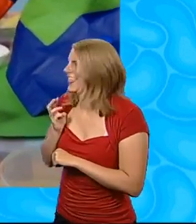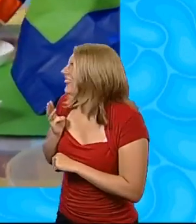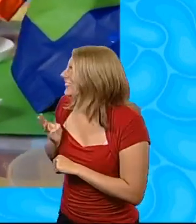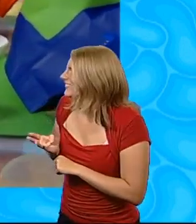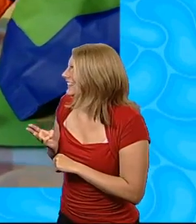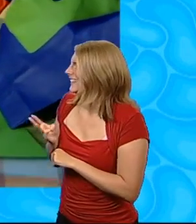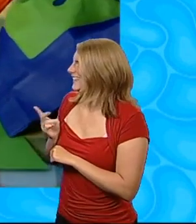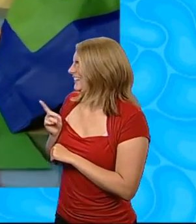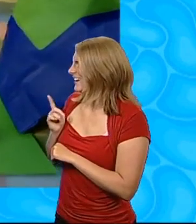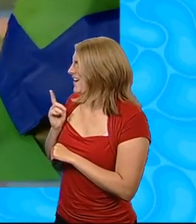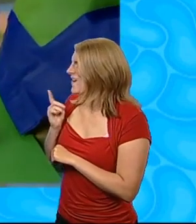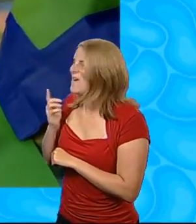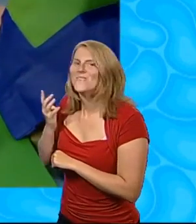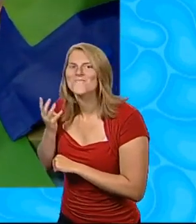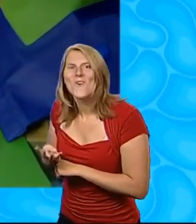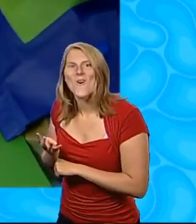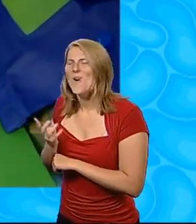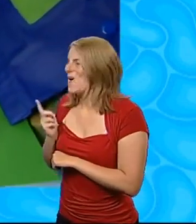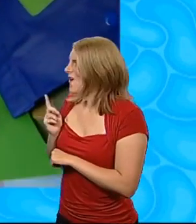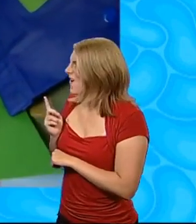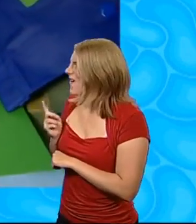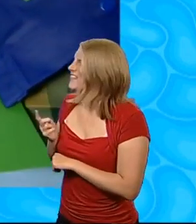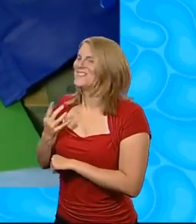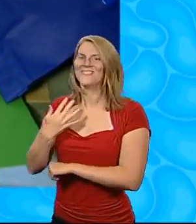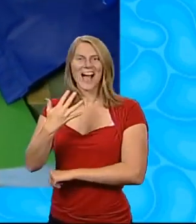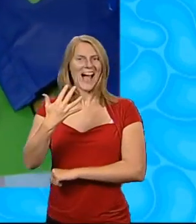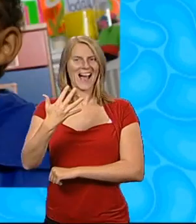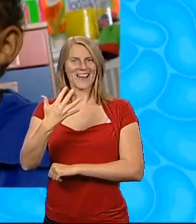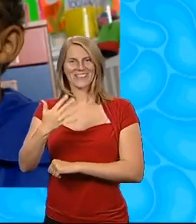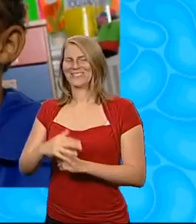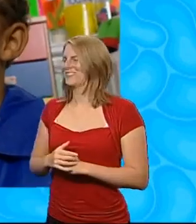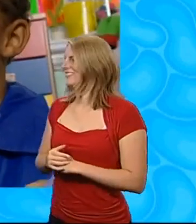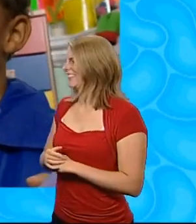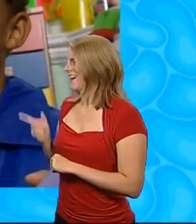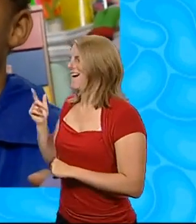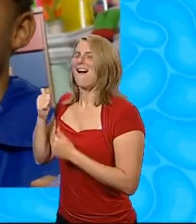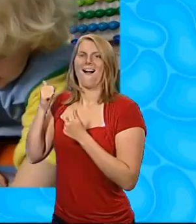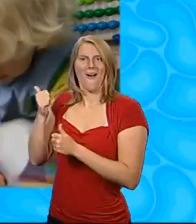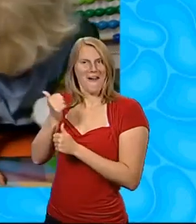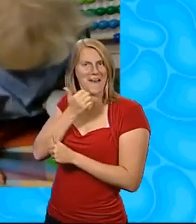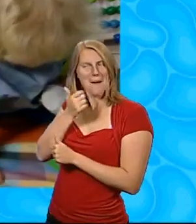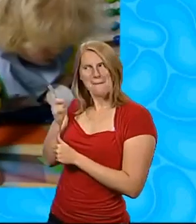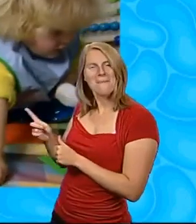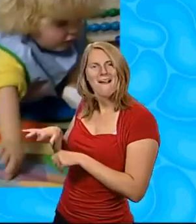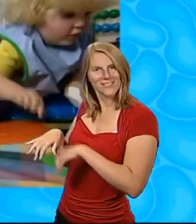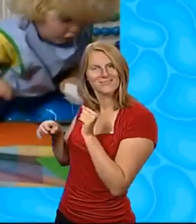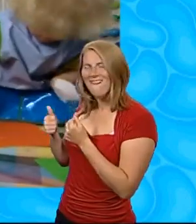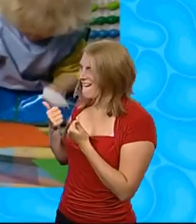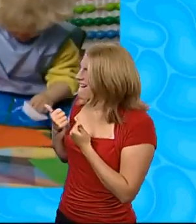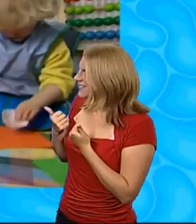2, 2, 3, 4, 5. 5. A good number to start with.